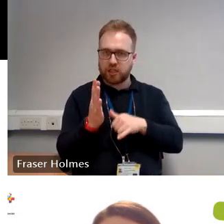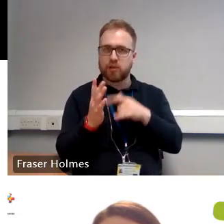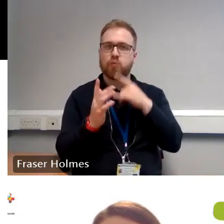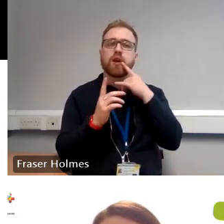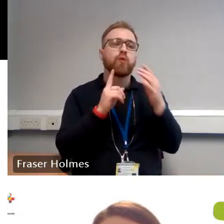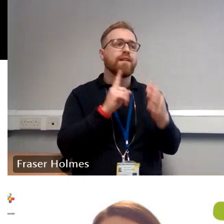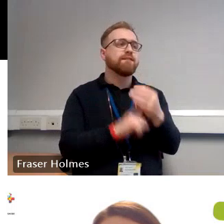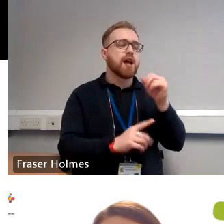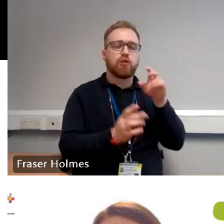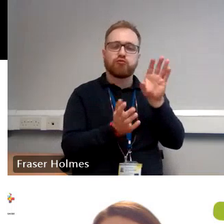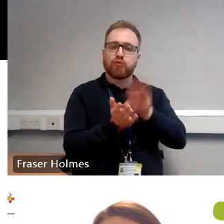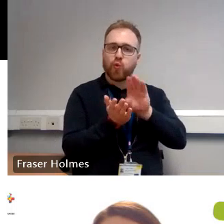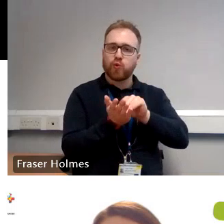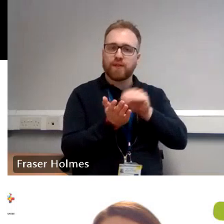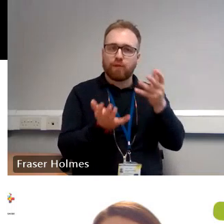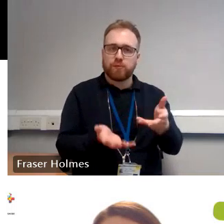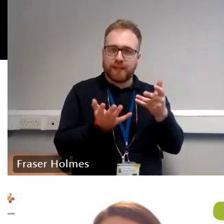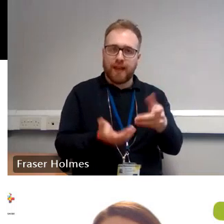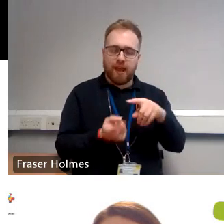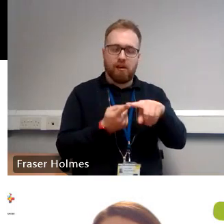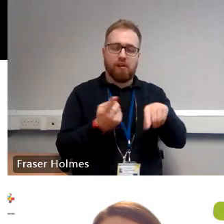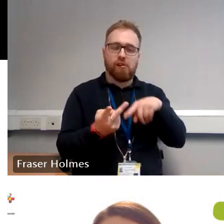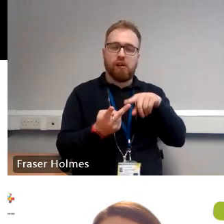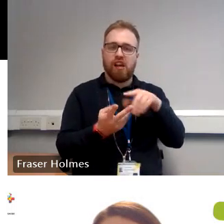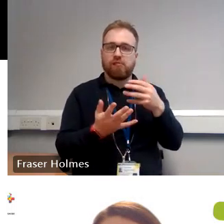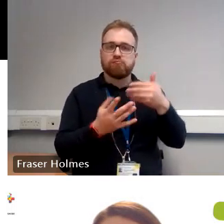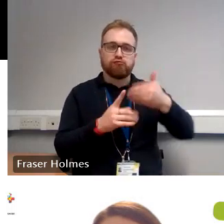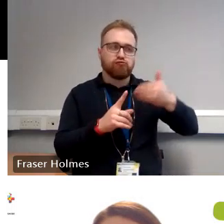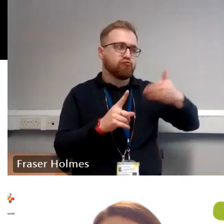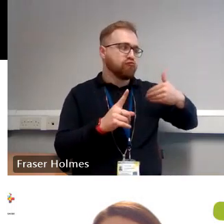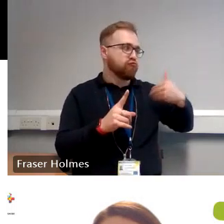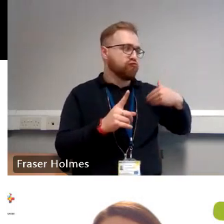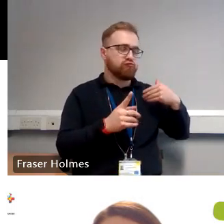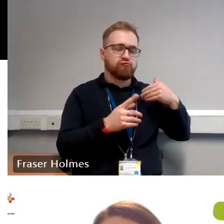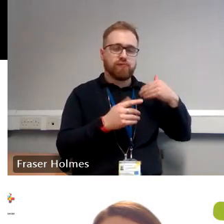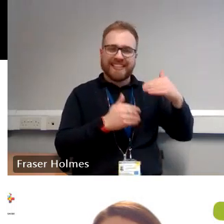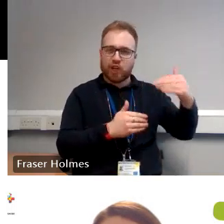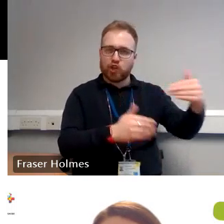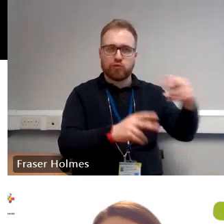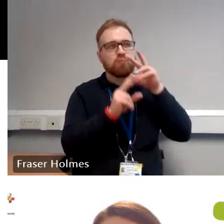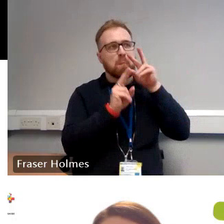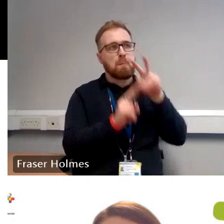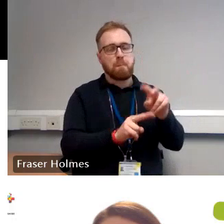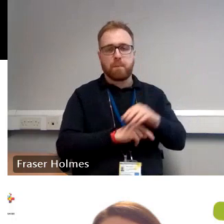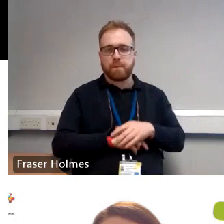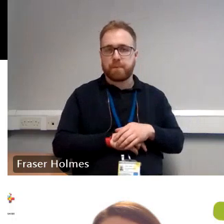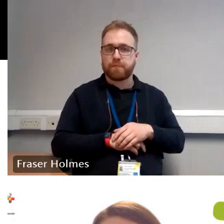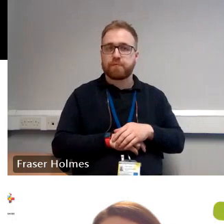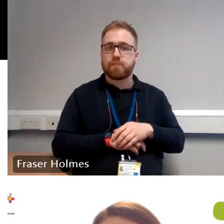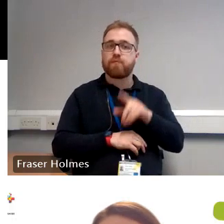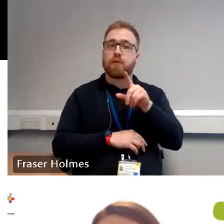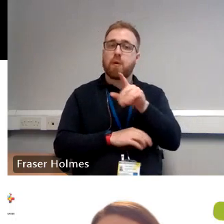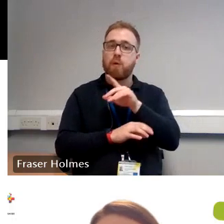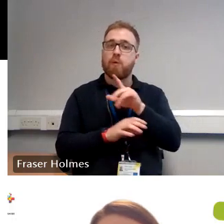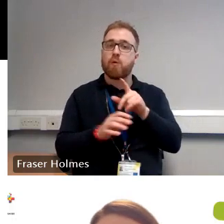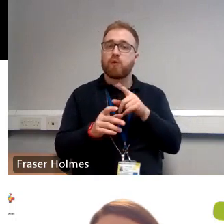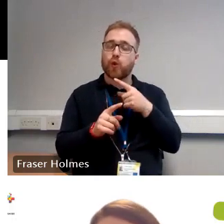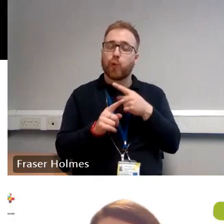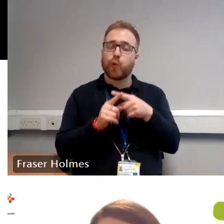today's session and those of past sessions in the Derbyshire Dialogue Initiative. So just a